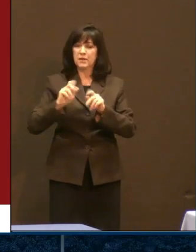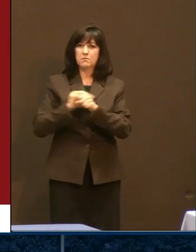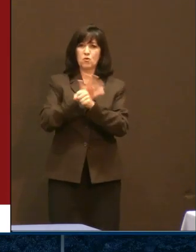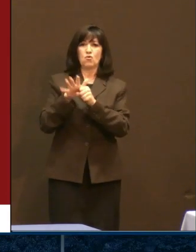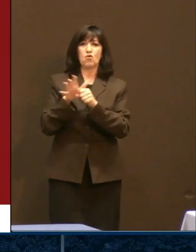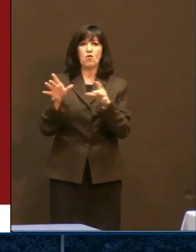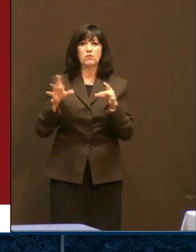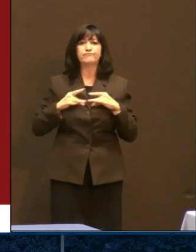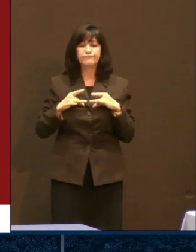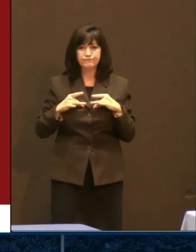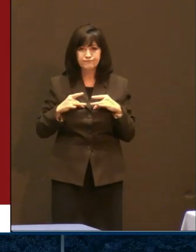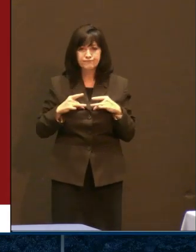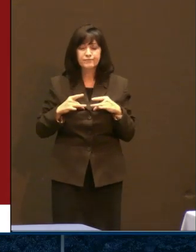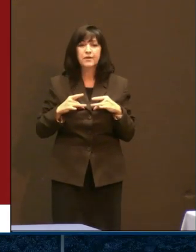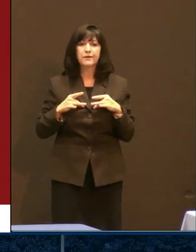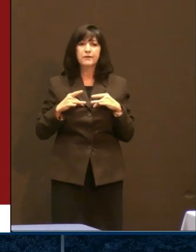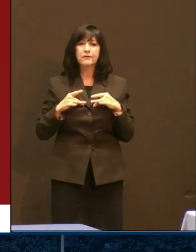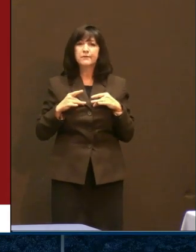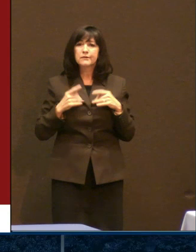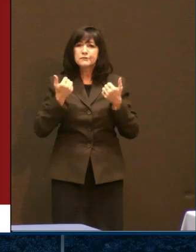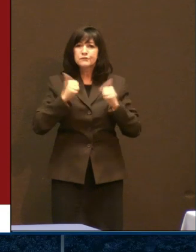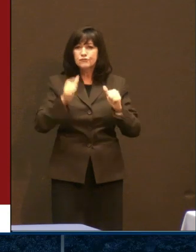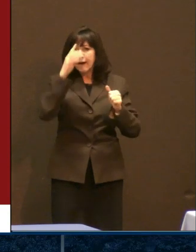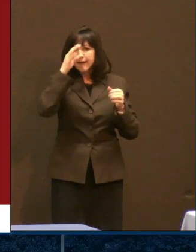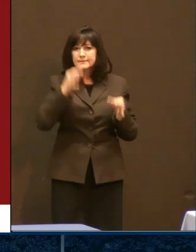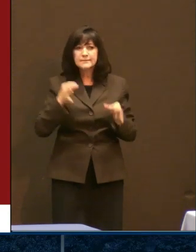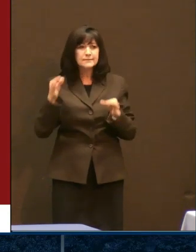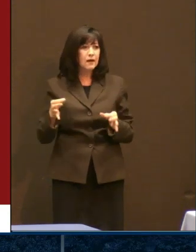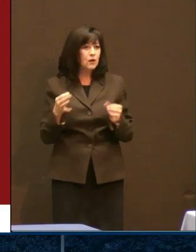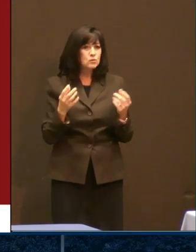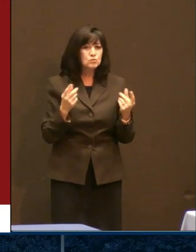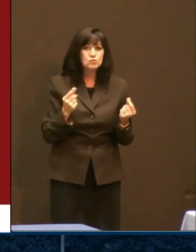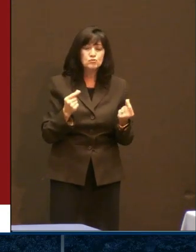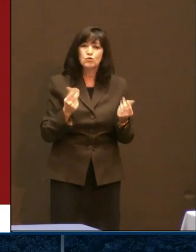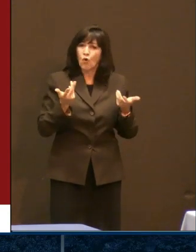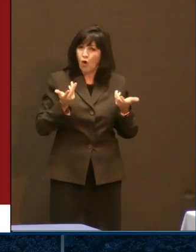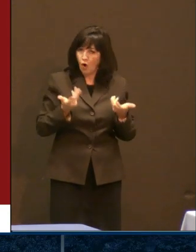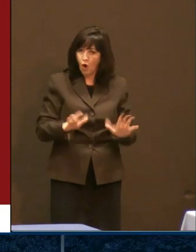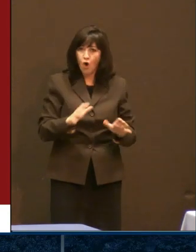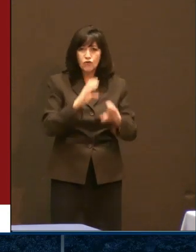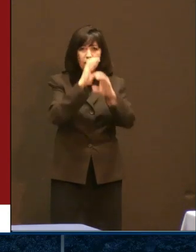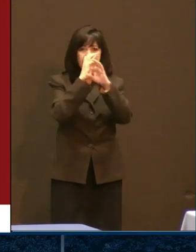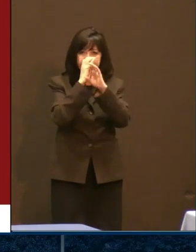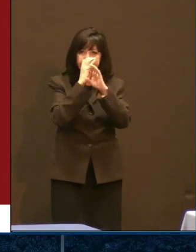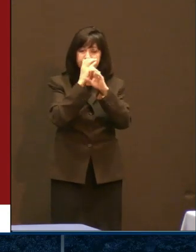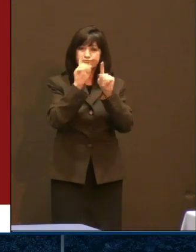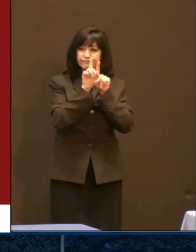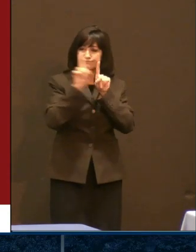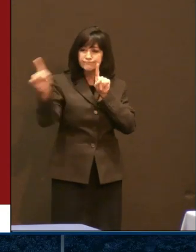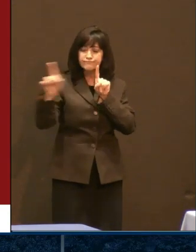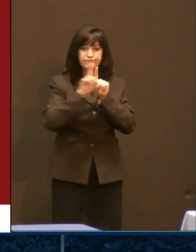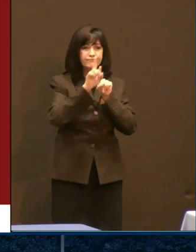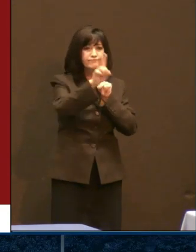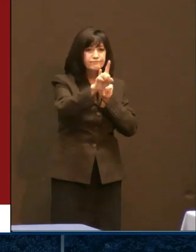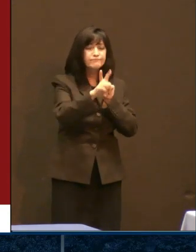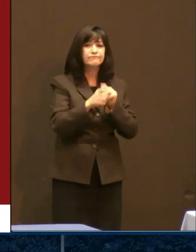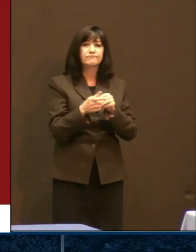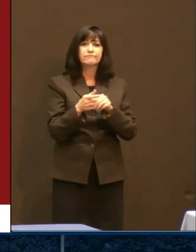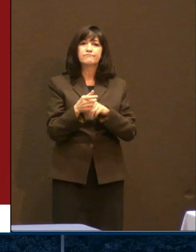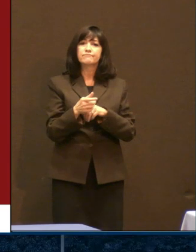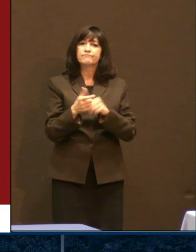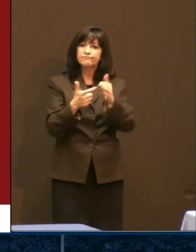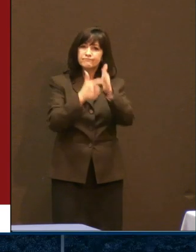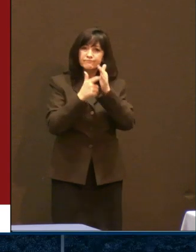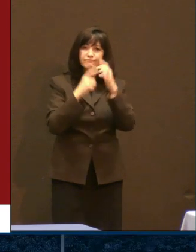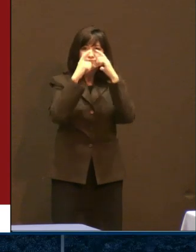guidance and the social distancing and protections with face mask coverings and the like. We're really